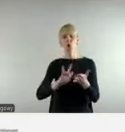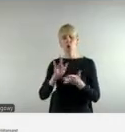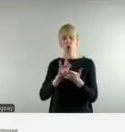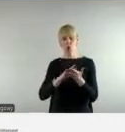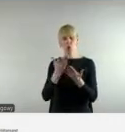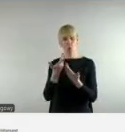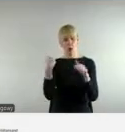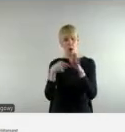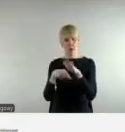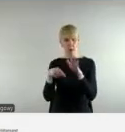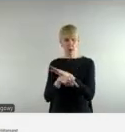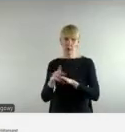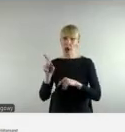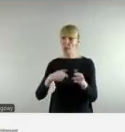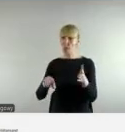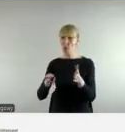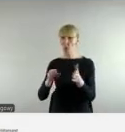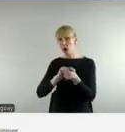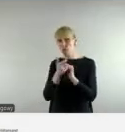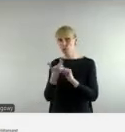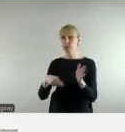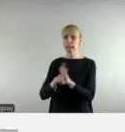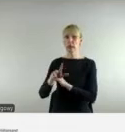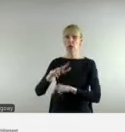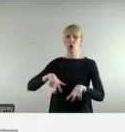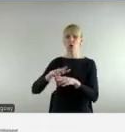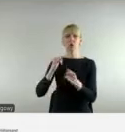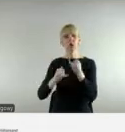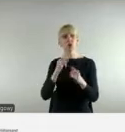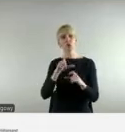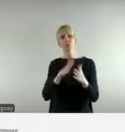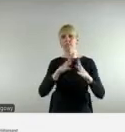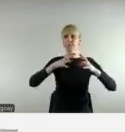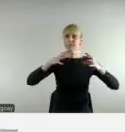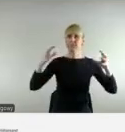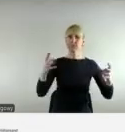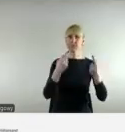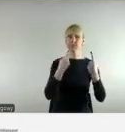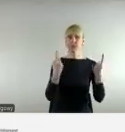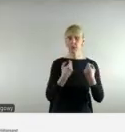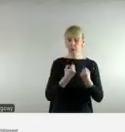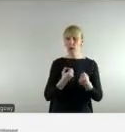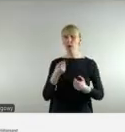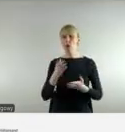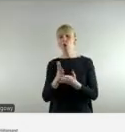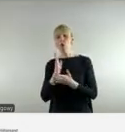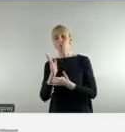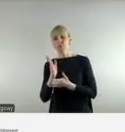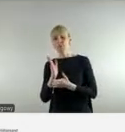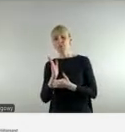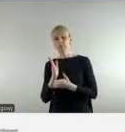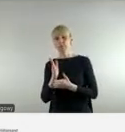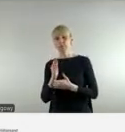strategic superior level, you have the Municipal Crisis Management Board, where the CEO is leading